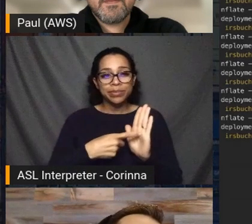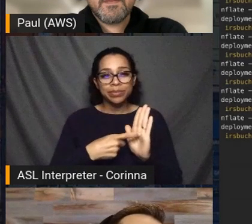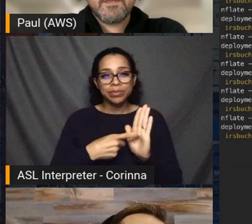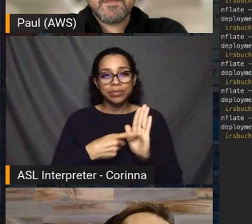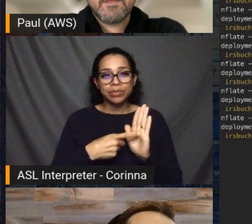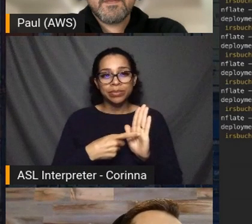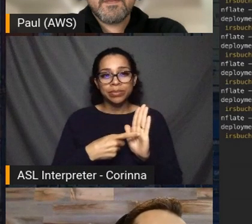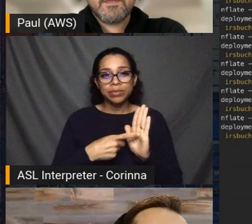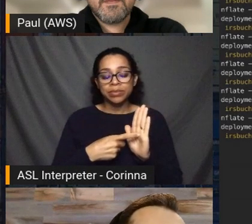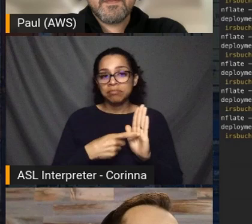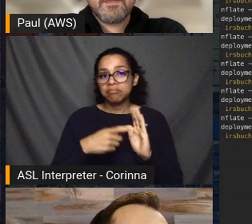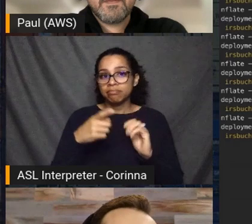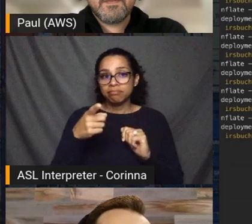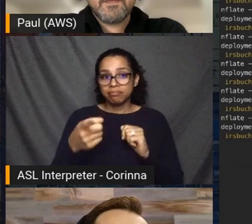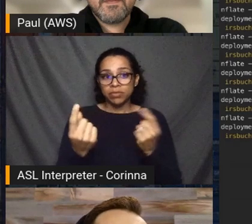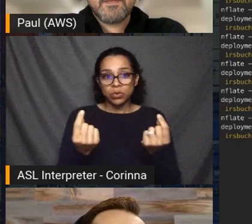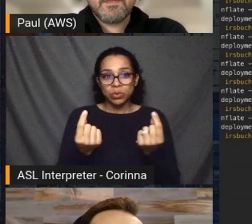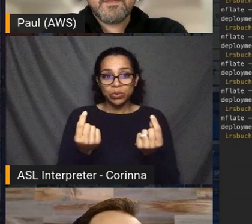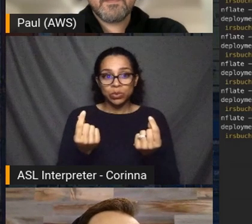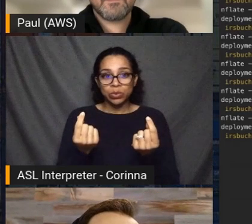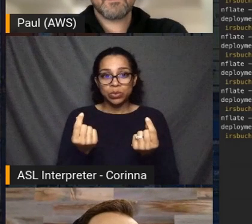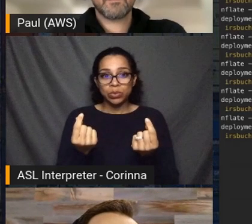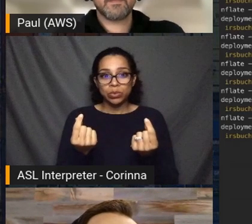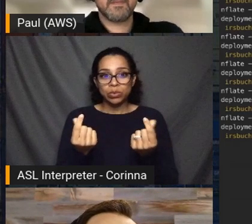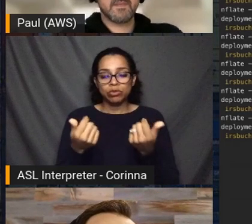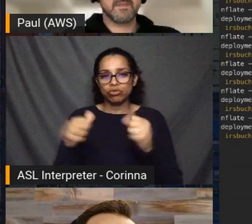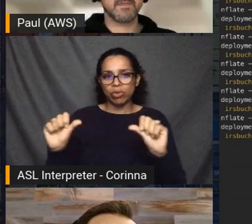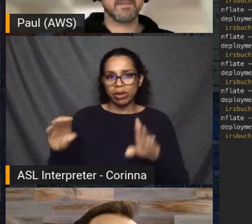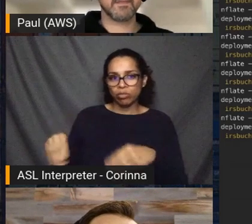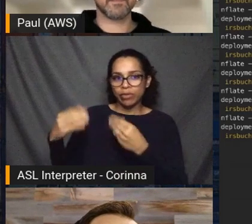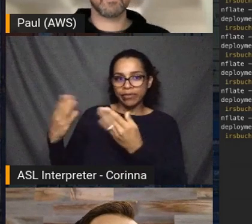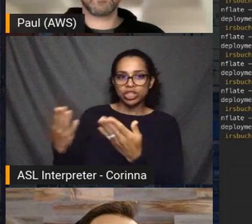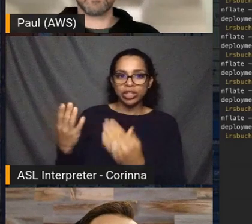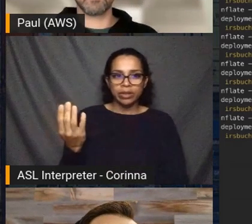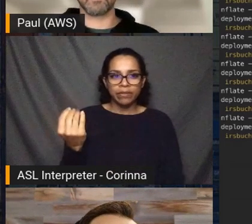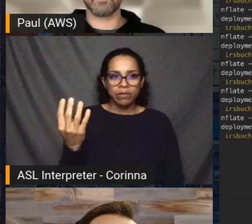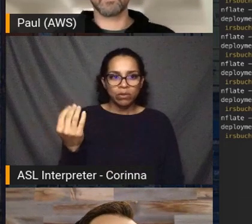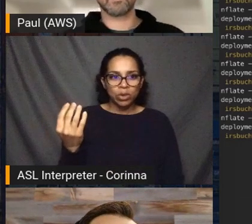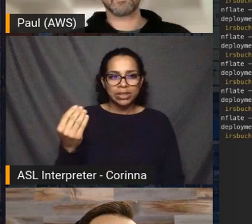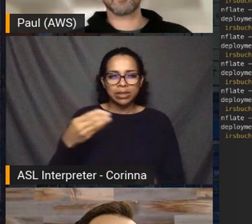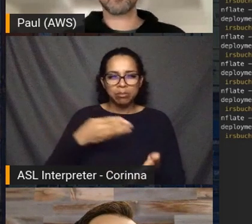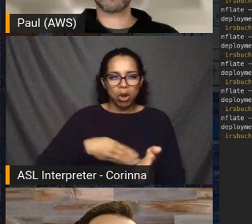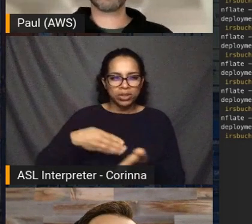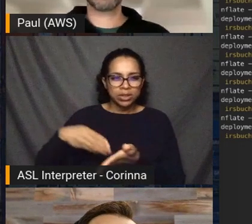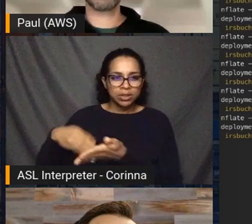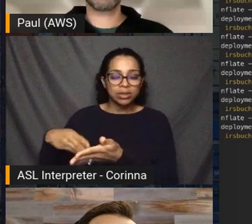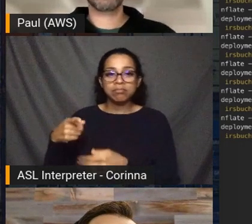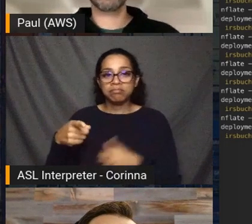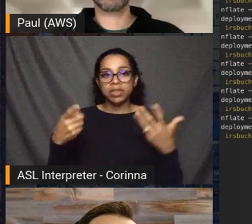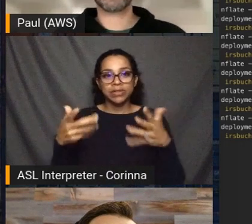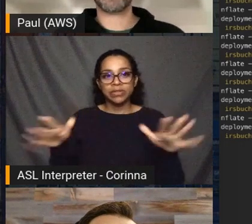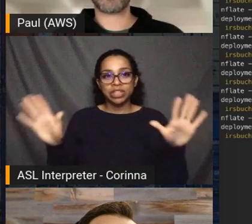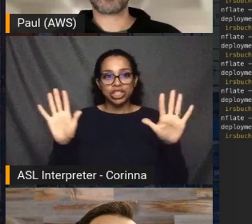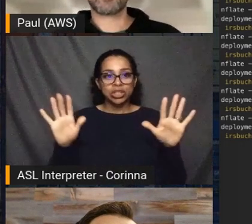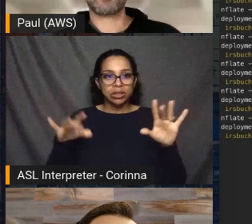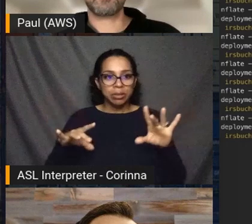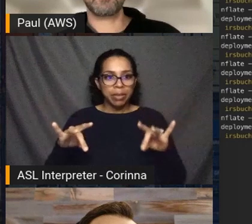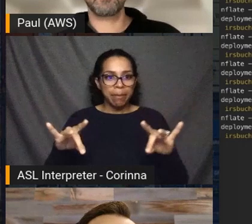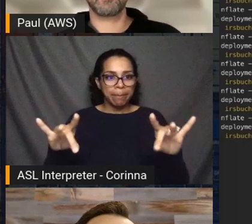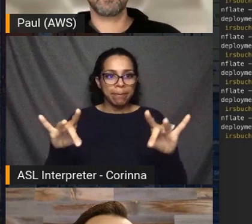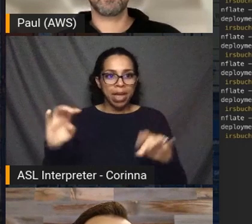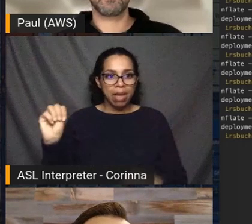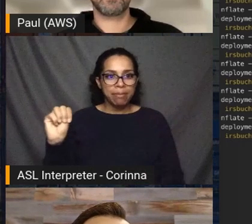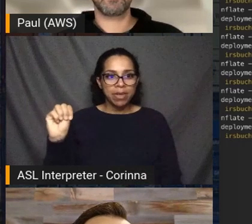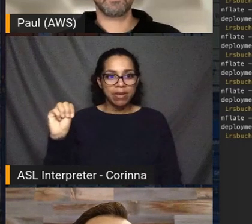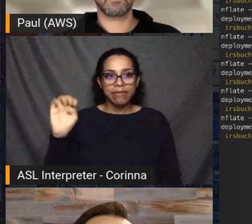Karpenter has done, in order to provision these 14 parts, it has picked up an M5 4